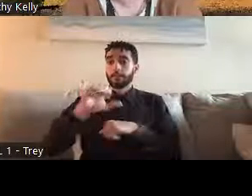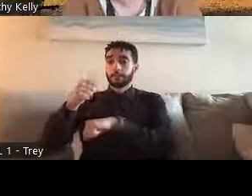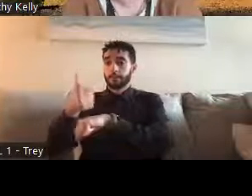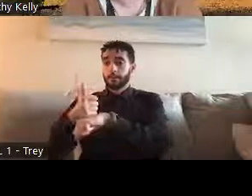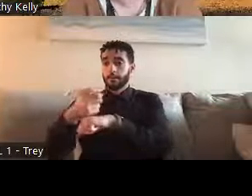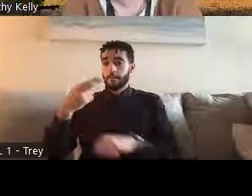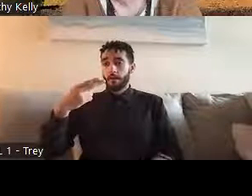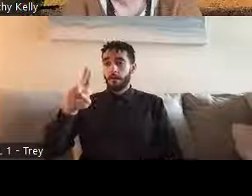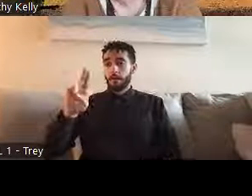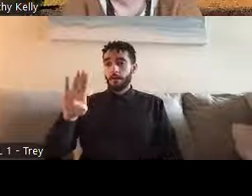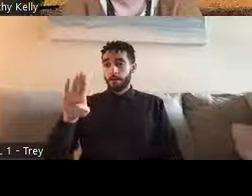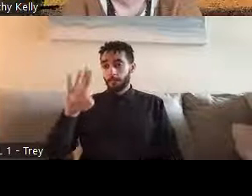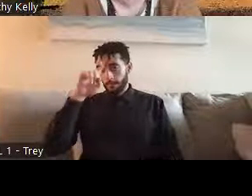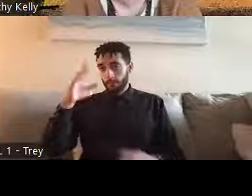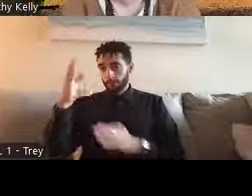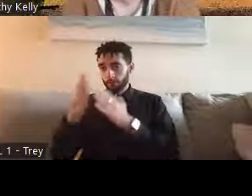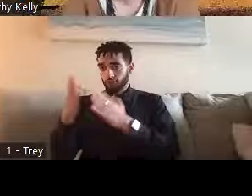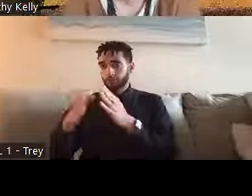service delivery and tracking